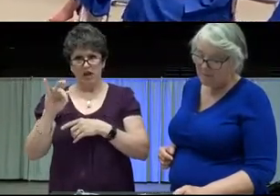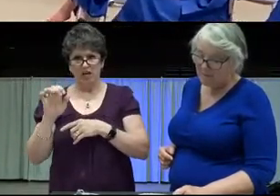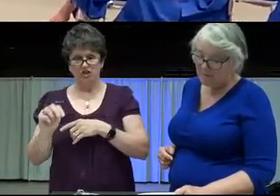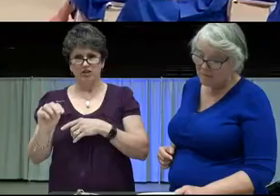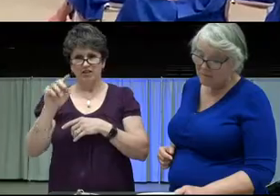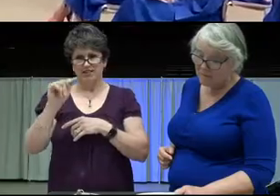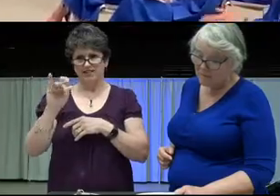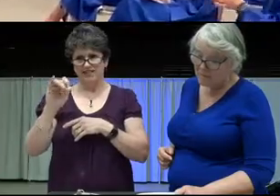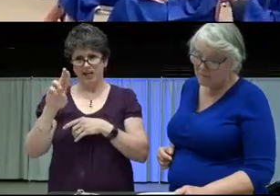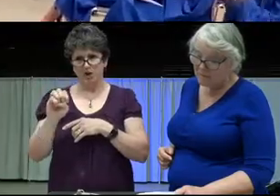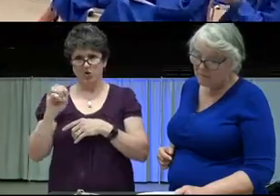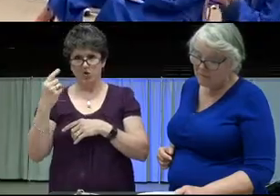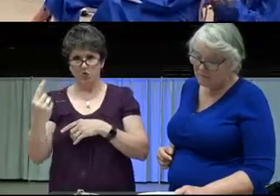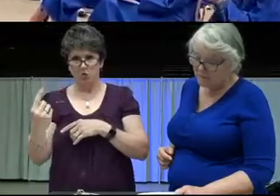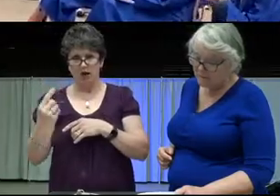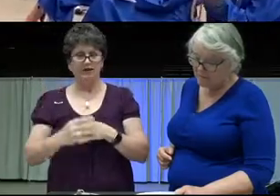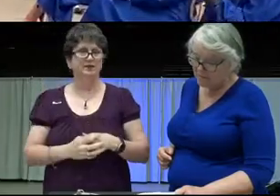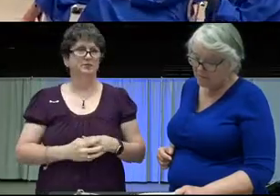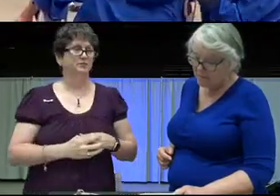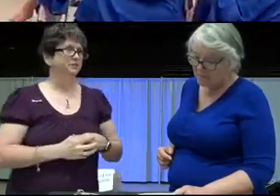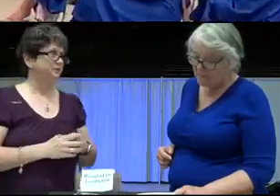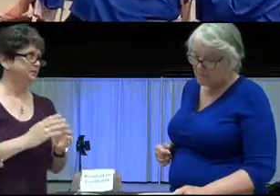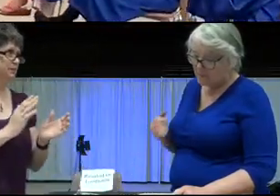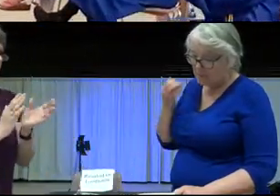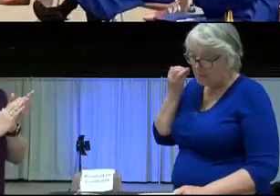Fabrication, Tier 1.